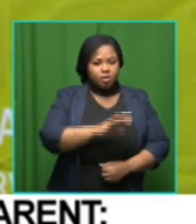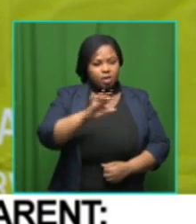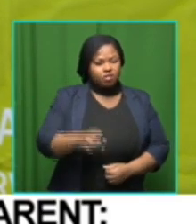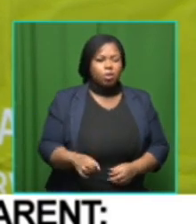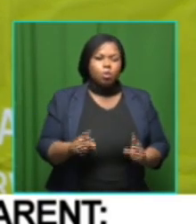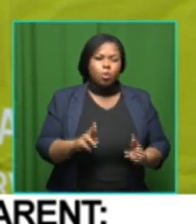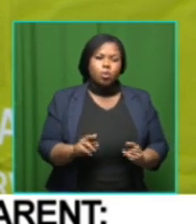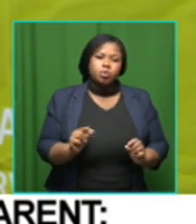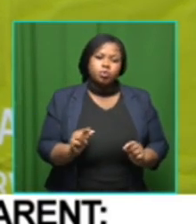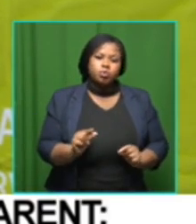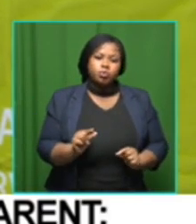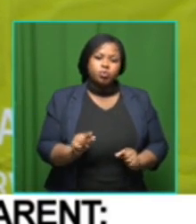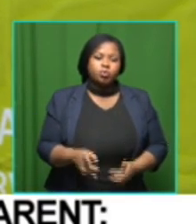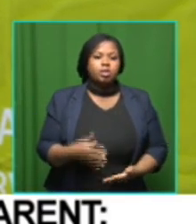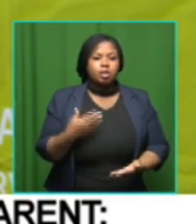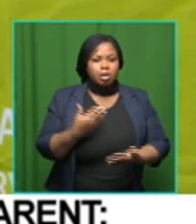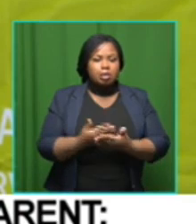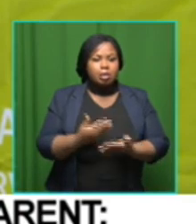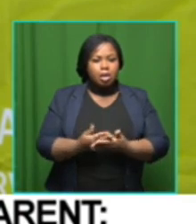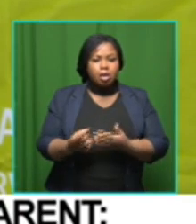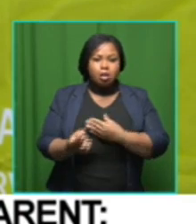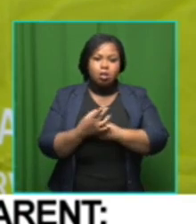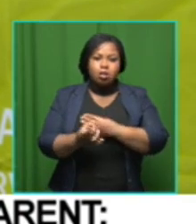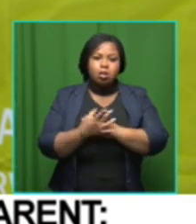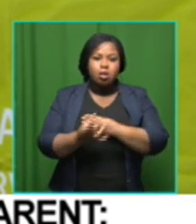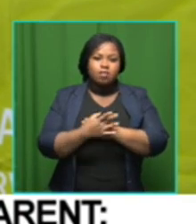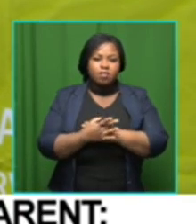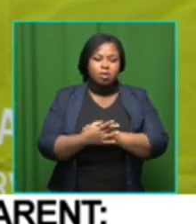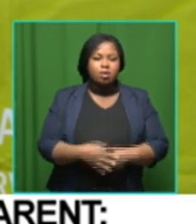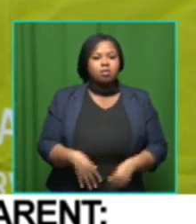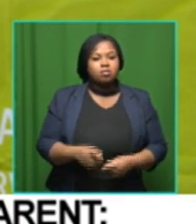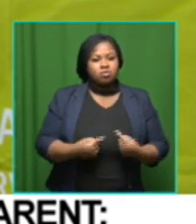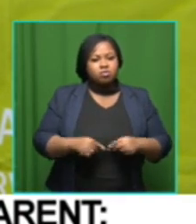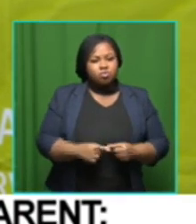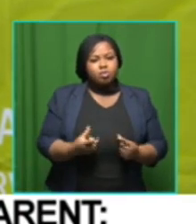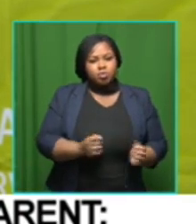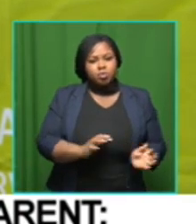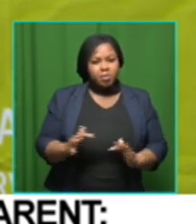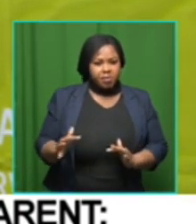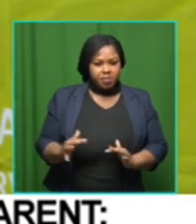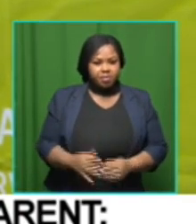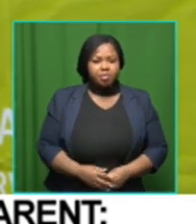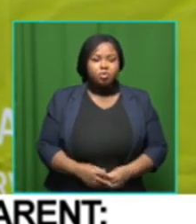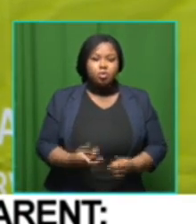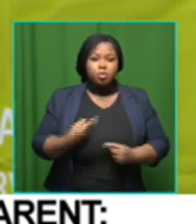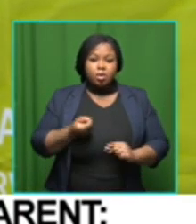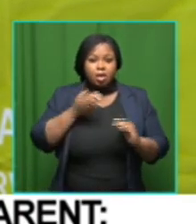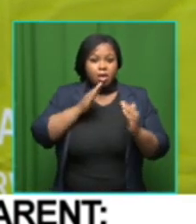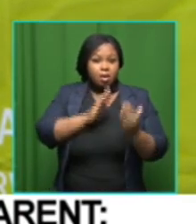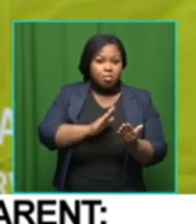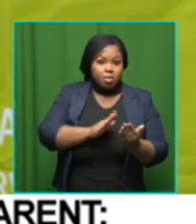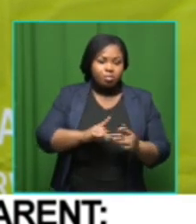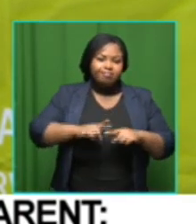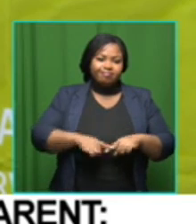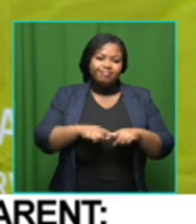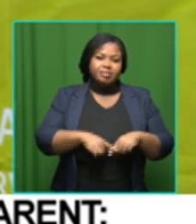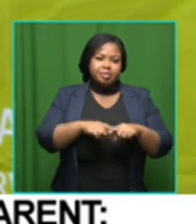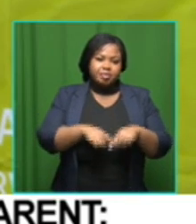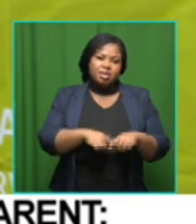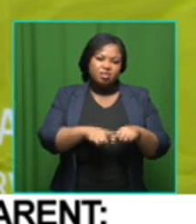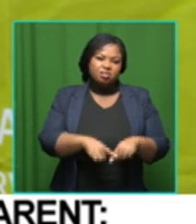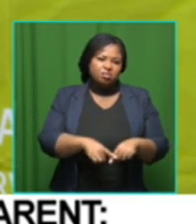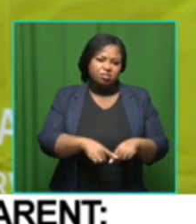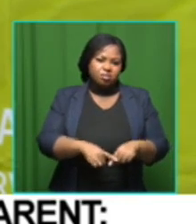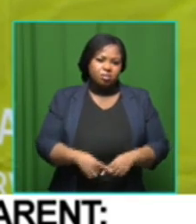say this is what they found to be useful. So the approach of what we're talking about is really based on saying that